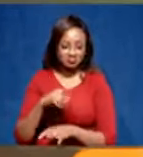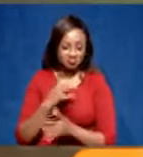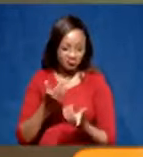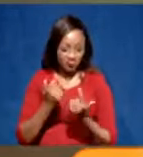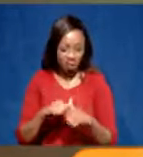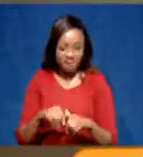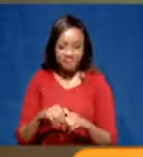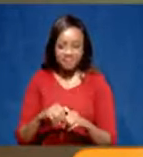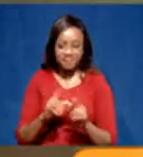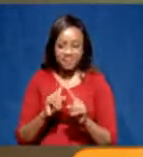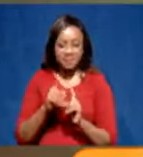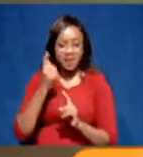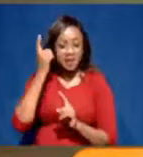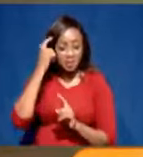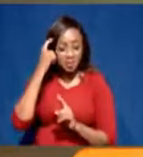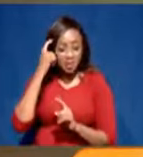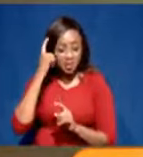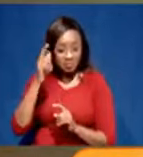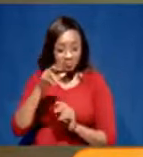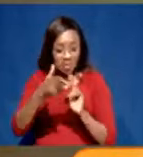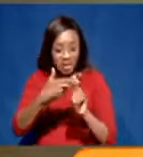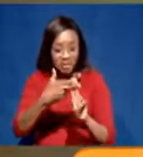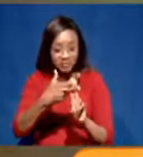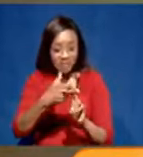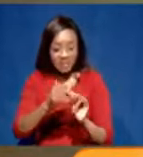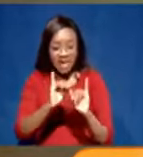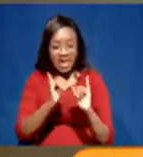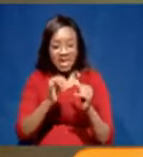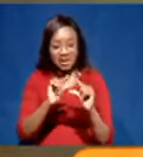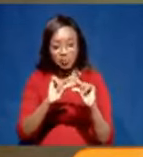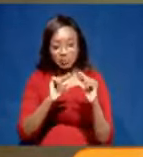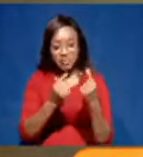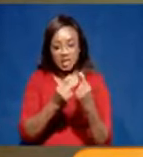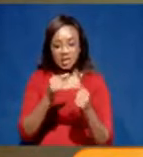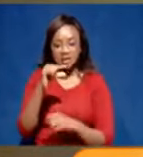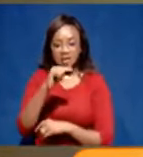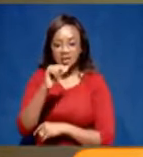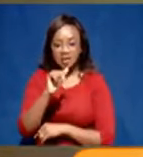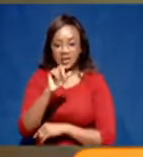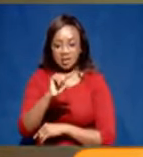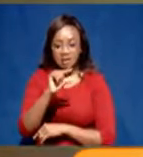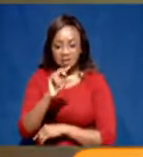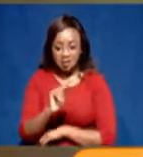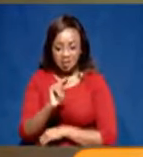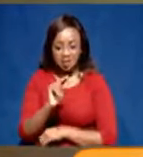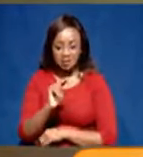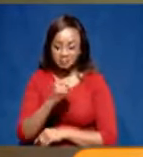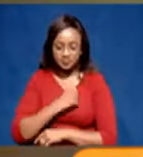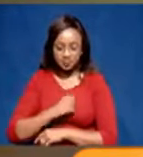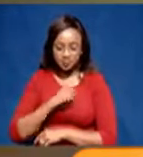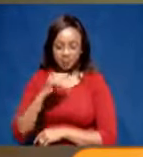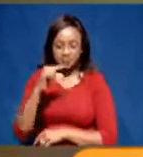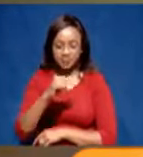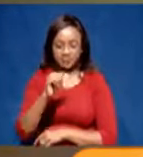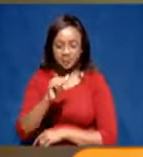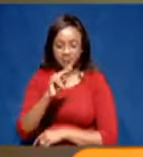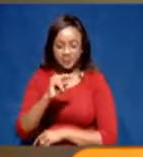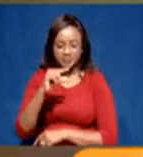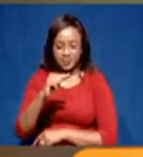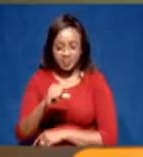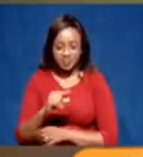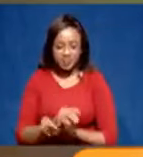quick note, you can send us your questions. The hashtag is News Gang. So, you know, we're now in the period